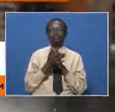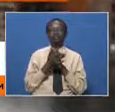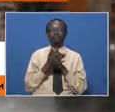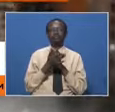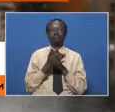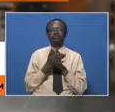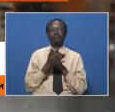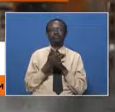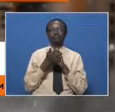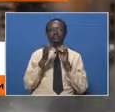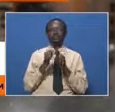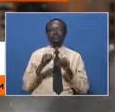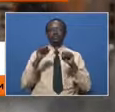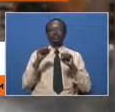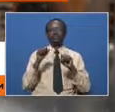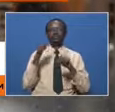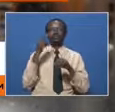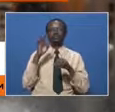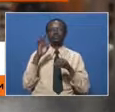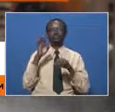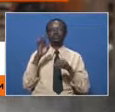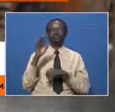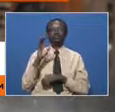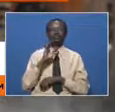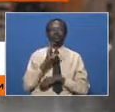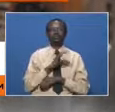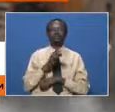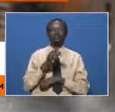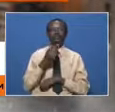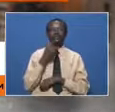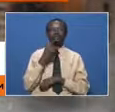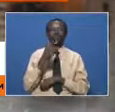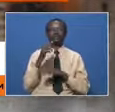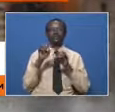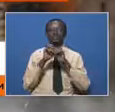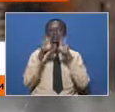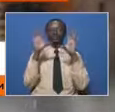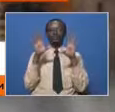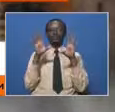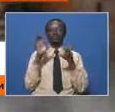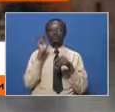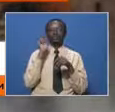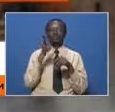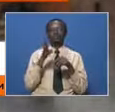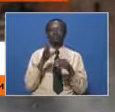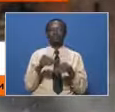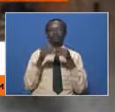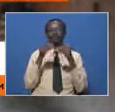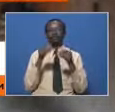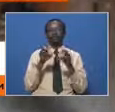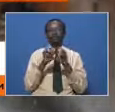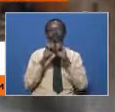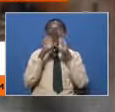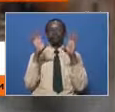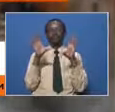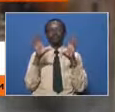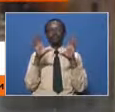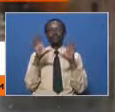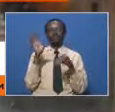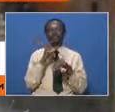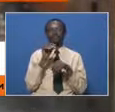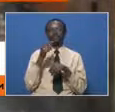the chairman of committees. I was told very clearly, we'll give you a chairman of committee,